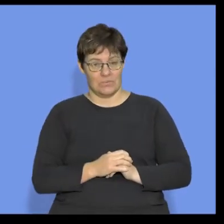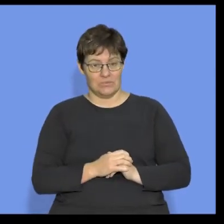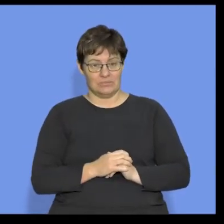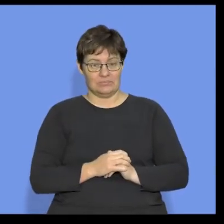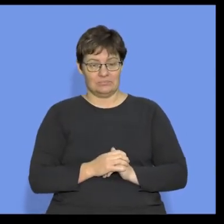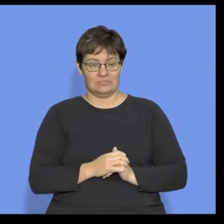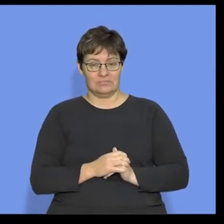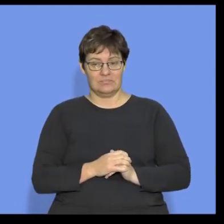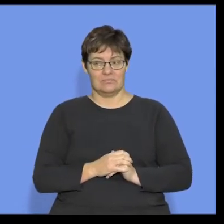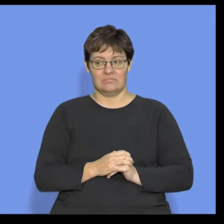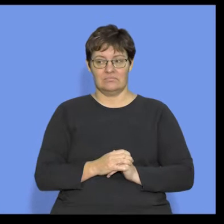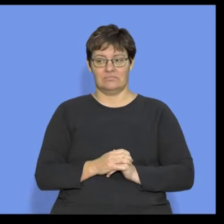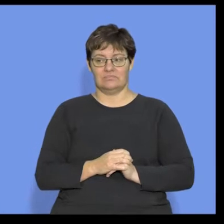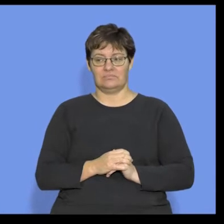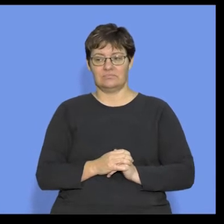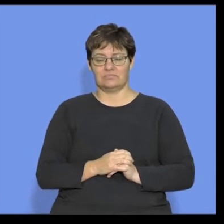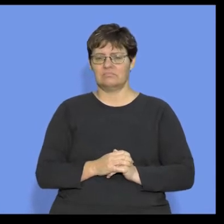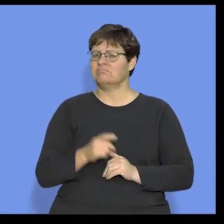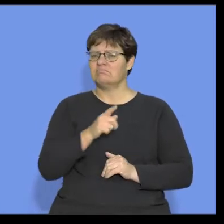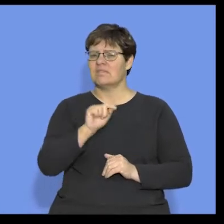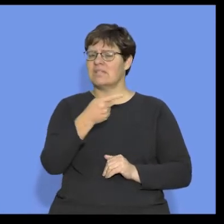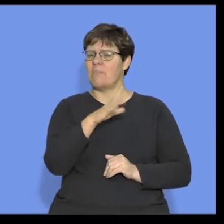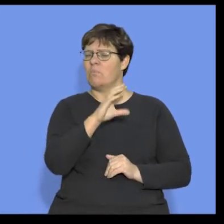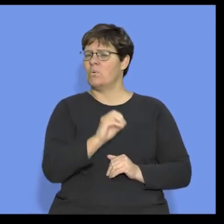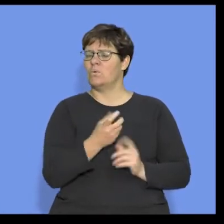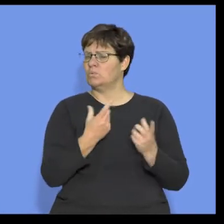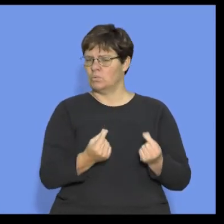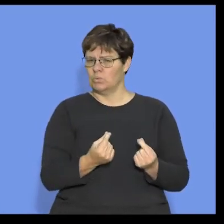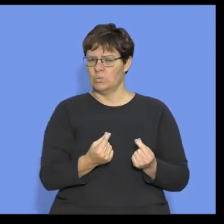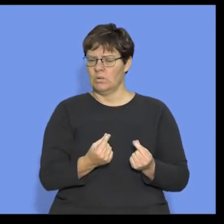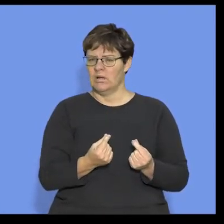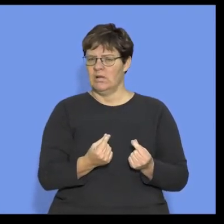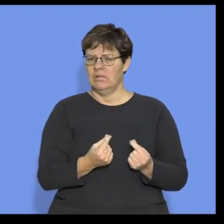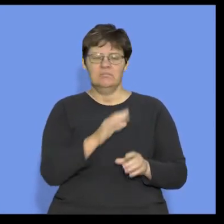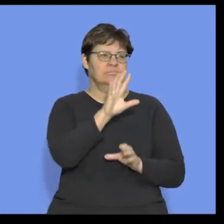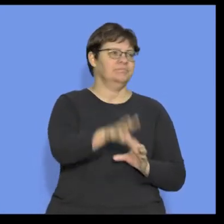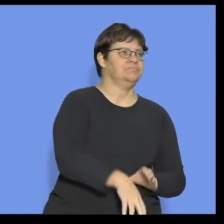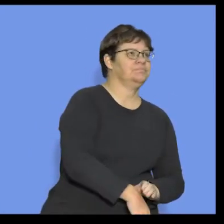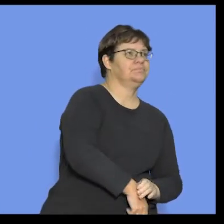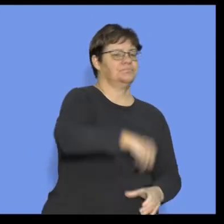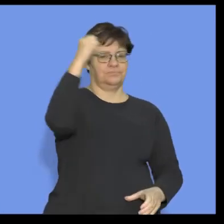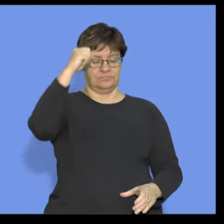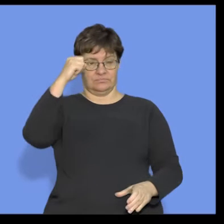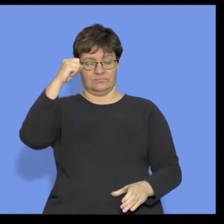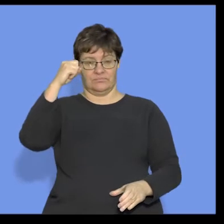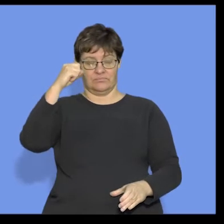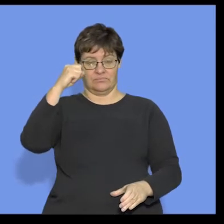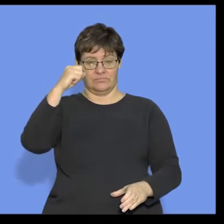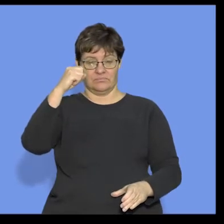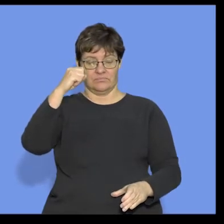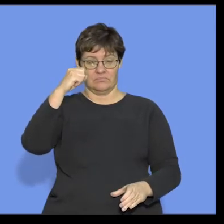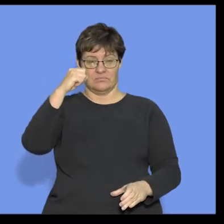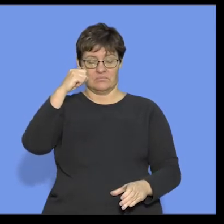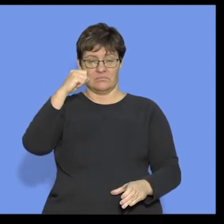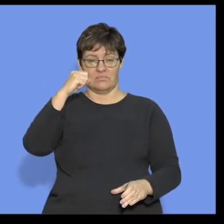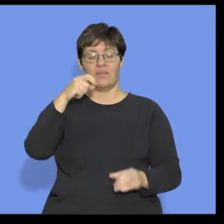Fantastic. What does Tabo do? He removes a cube at random from the bag and